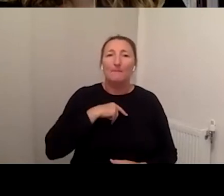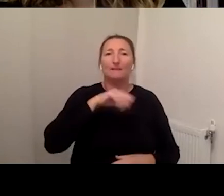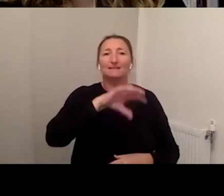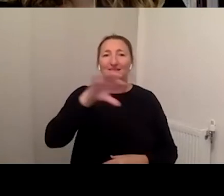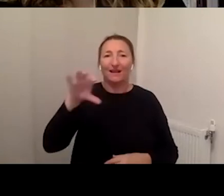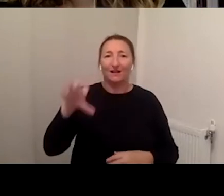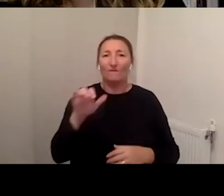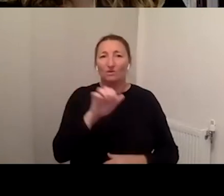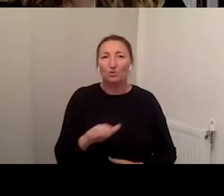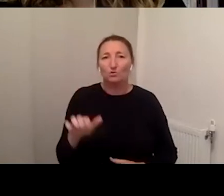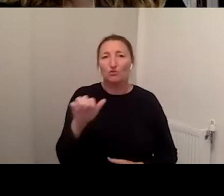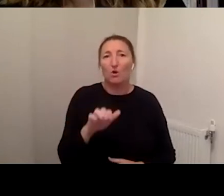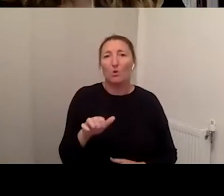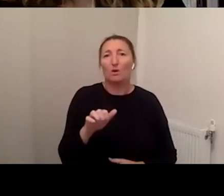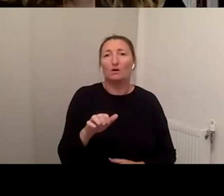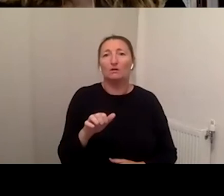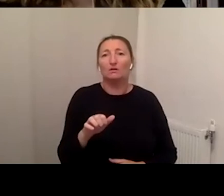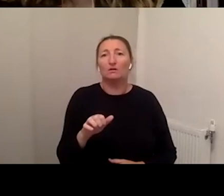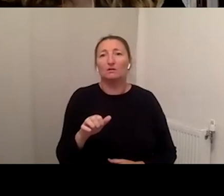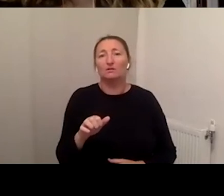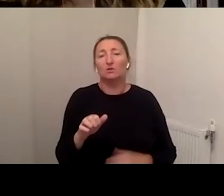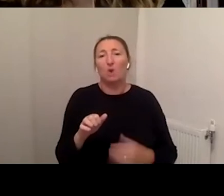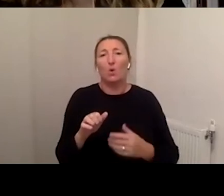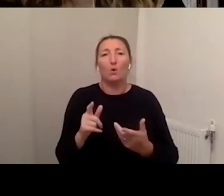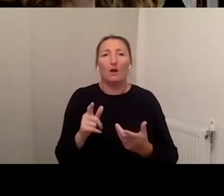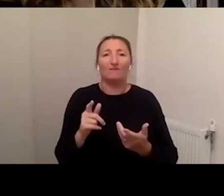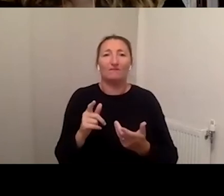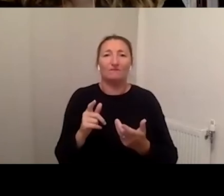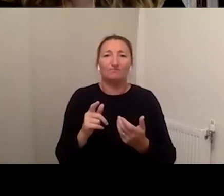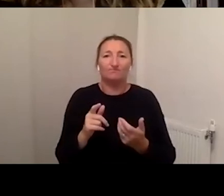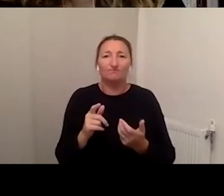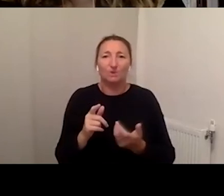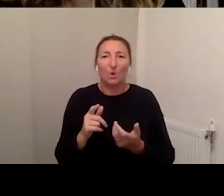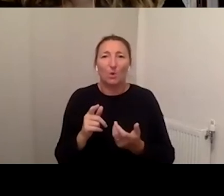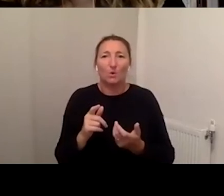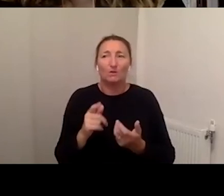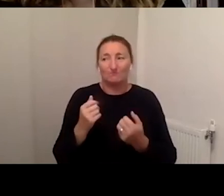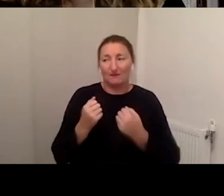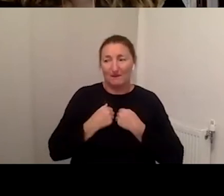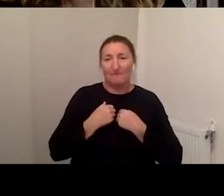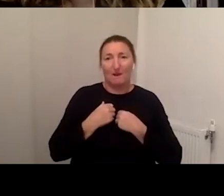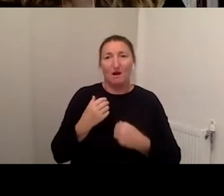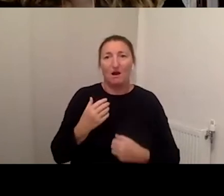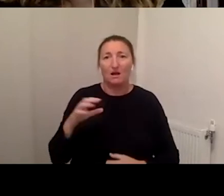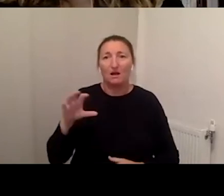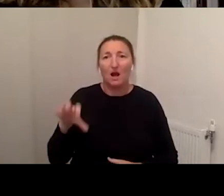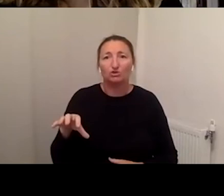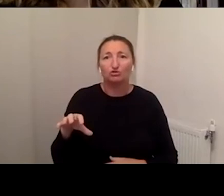of margin of interpretation. And when I look at my own country, as a